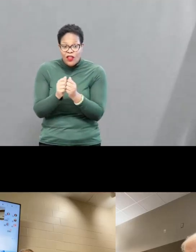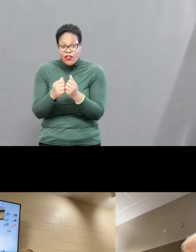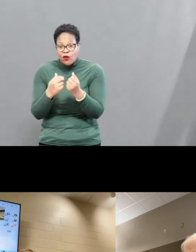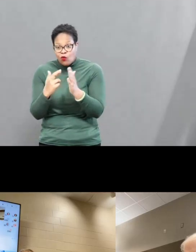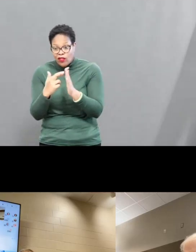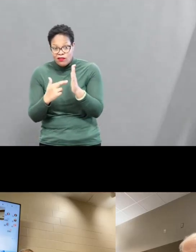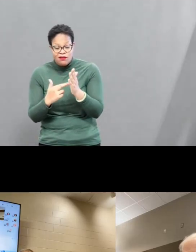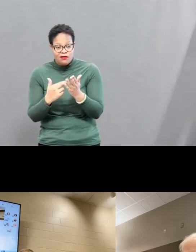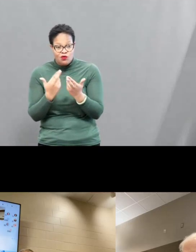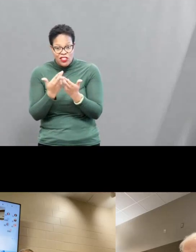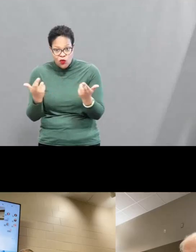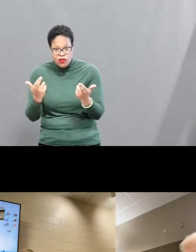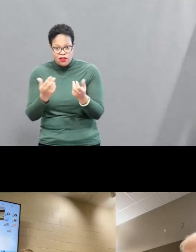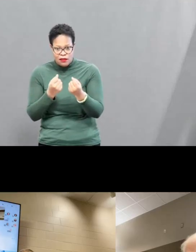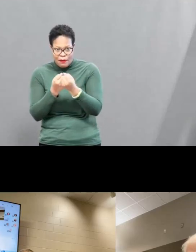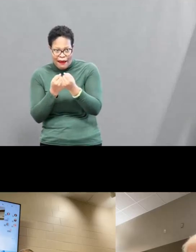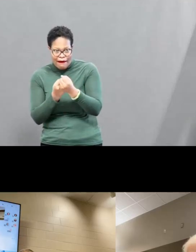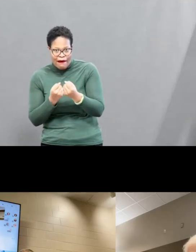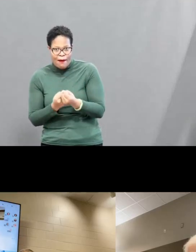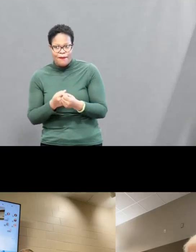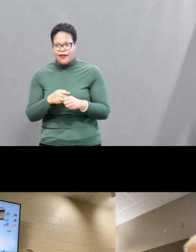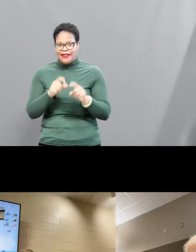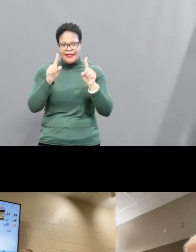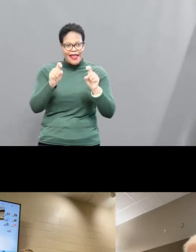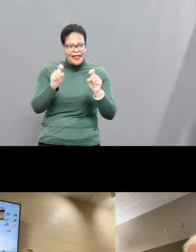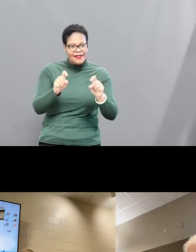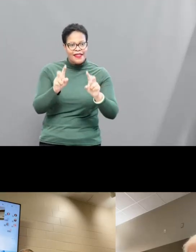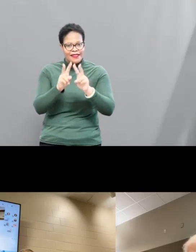to back the tests and